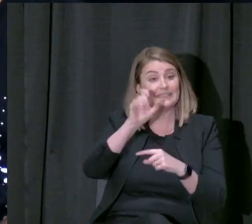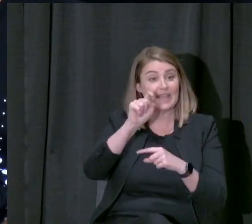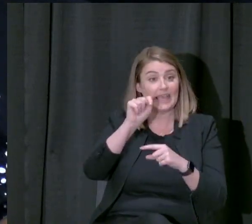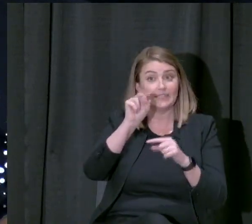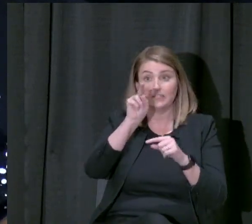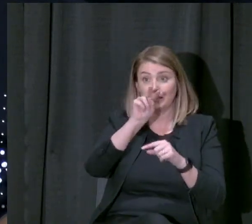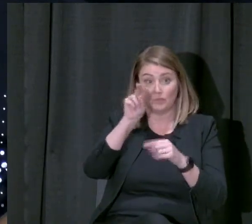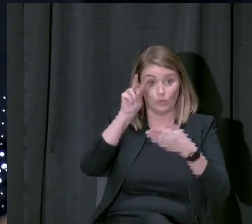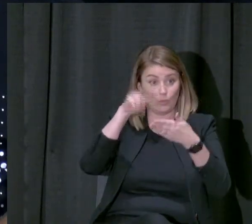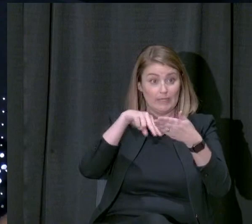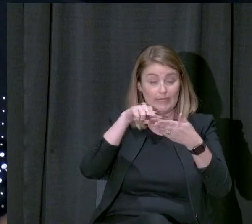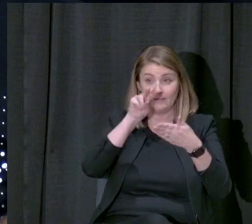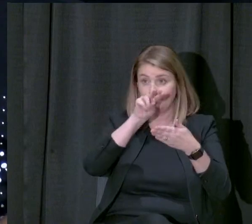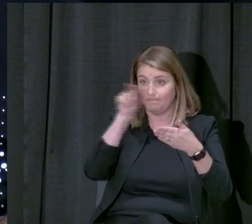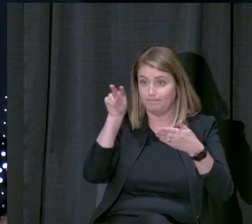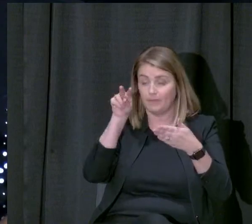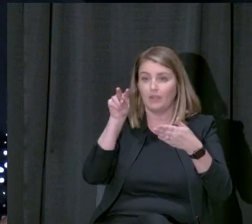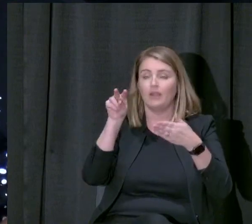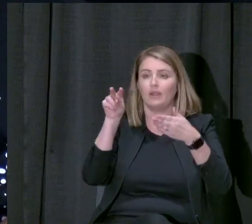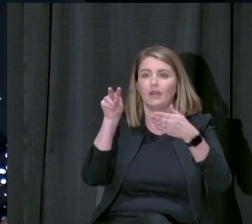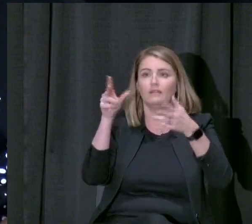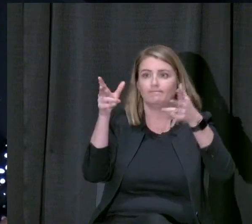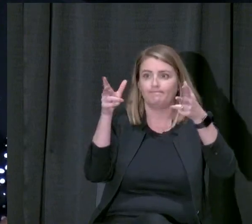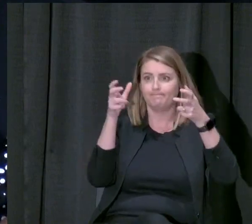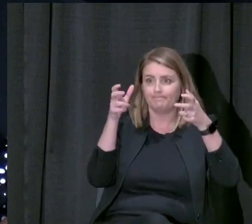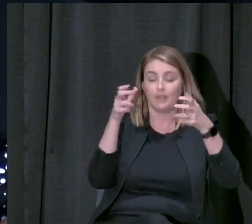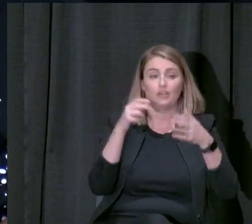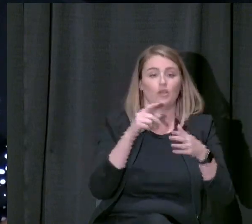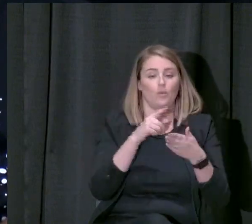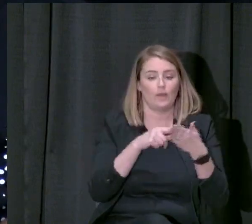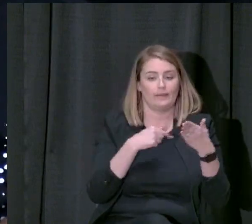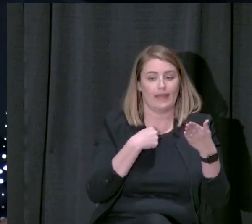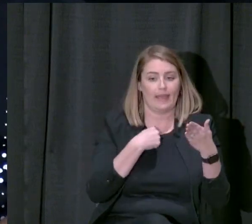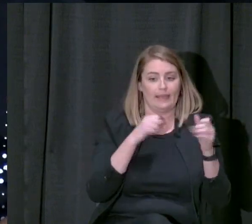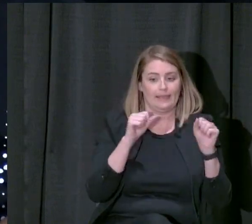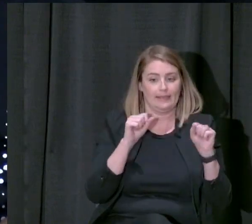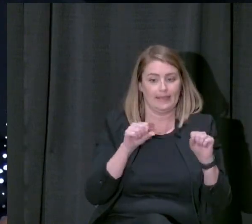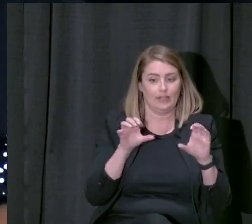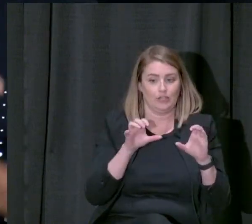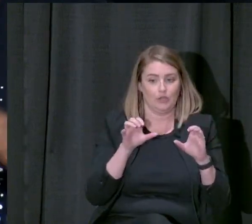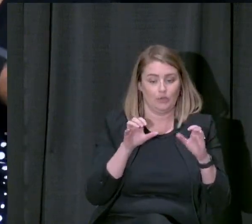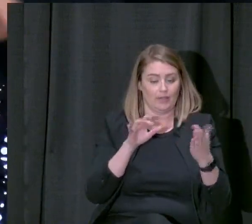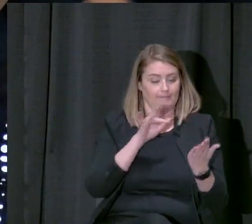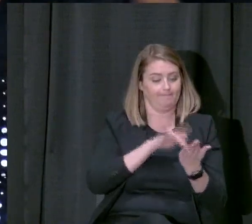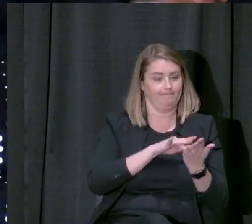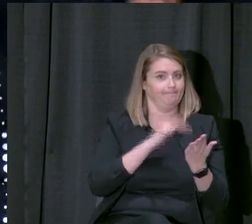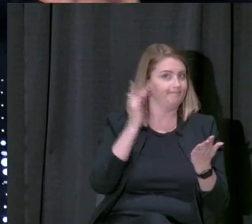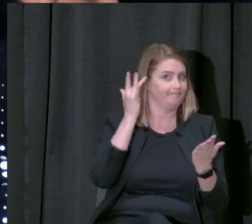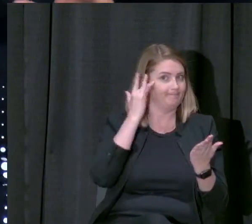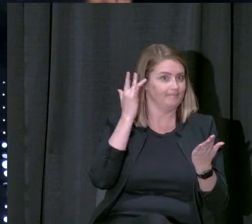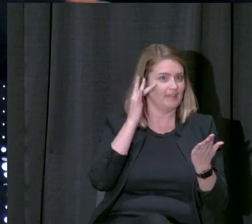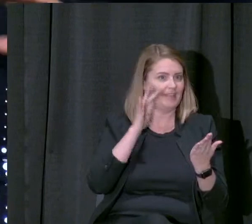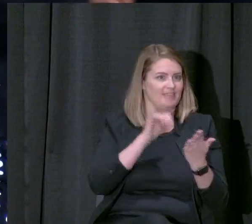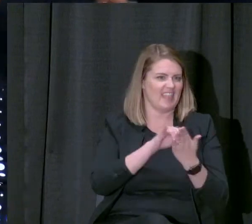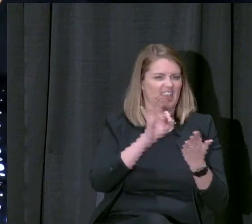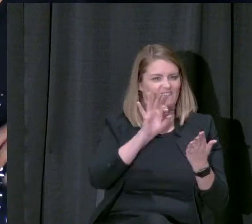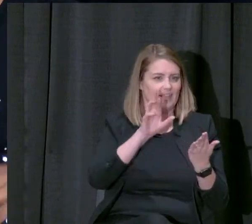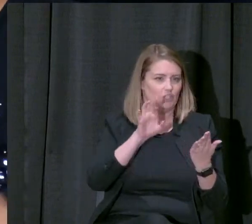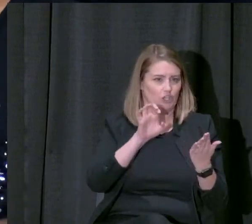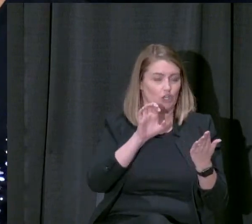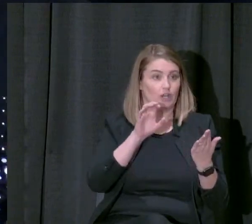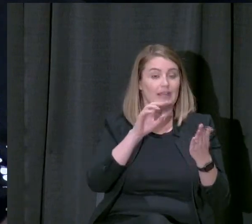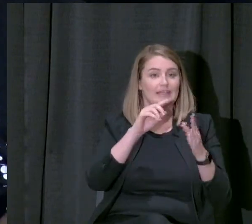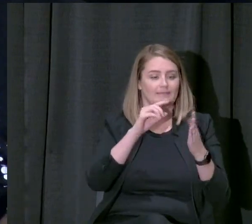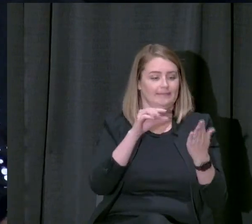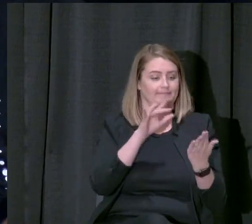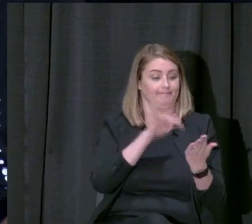mode called instant text. And what that will do is, as soon as you open that feature, it will start picking up all pieces of text around you and